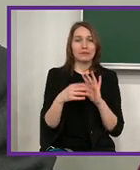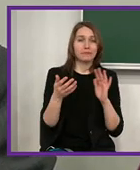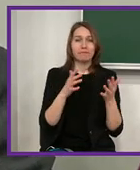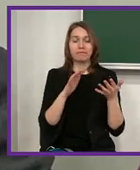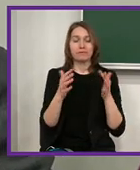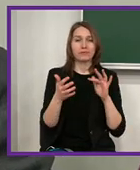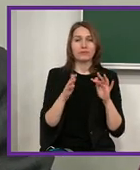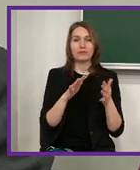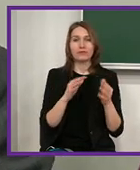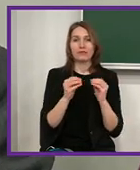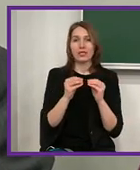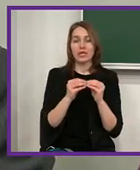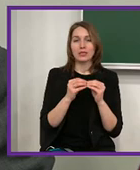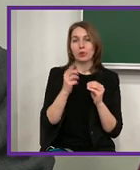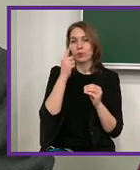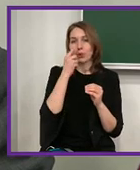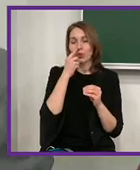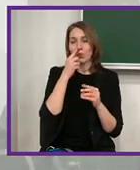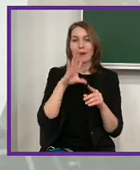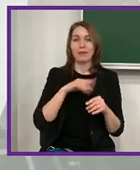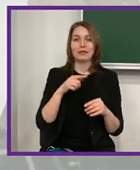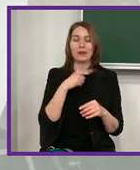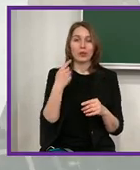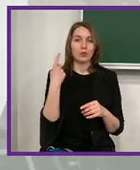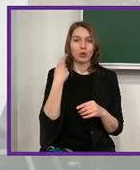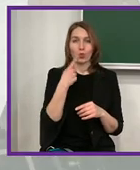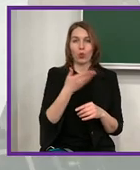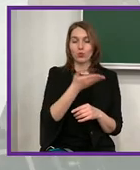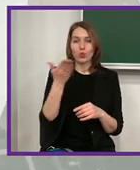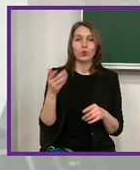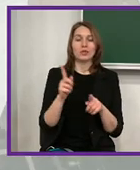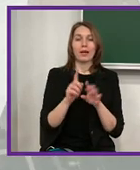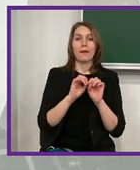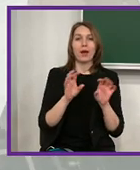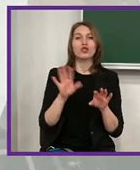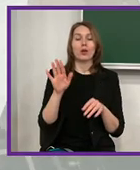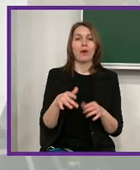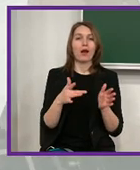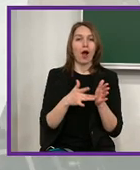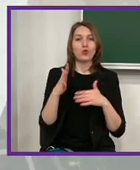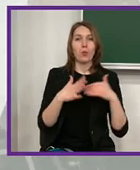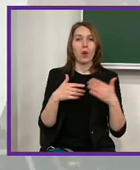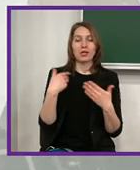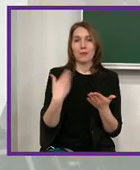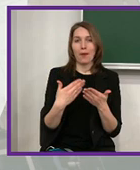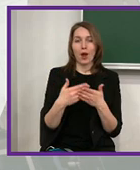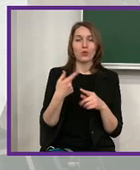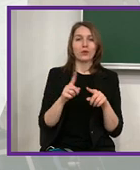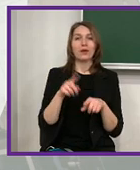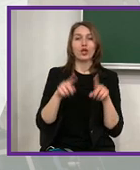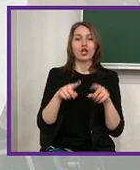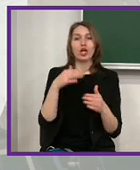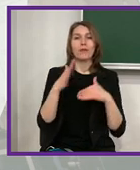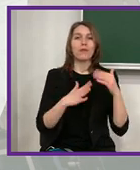think hypotheticals based on real-world scenarios can sometimes frame these issues more effectively